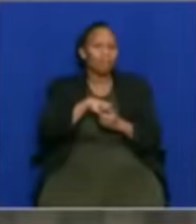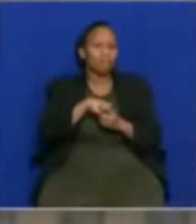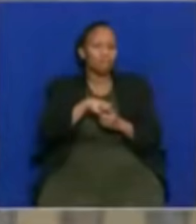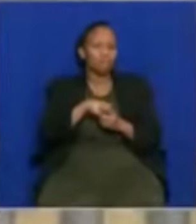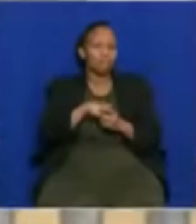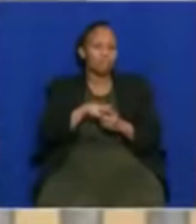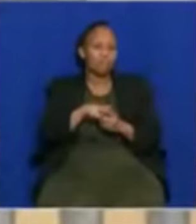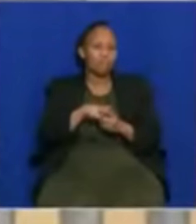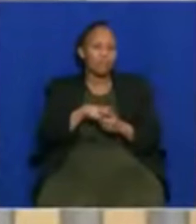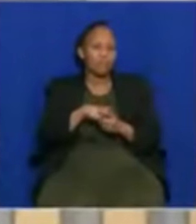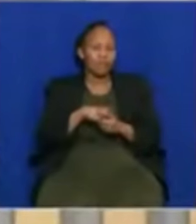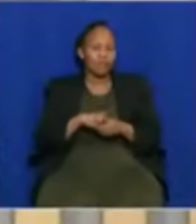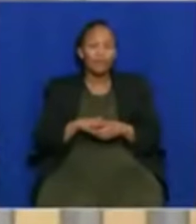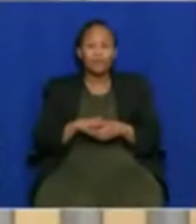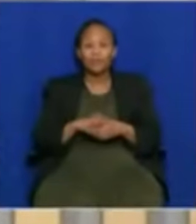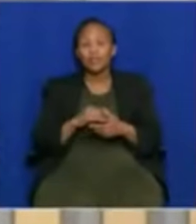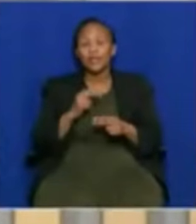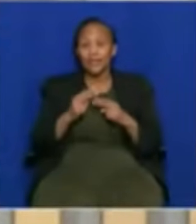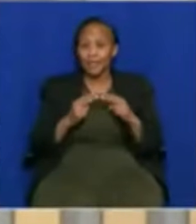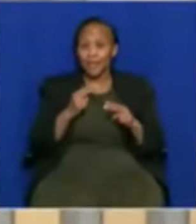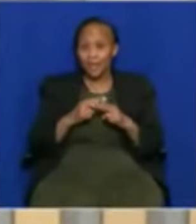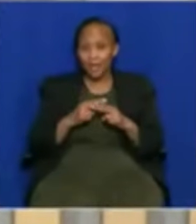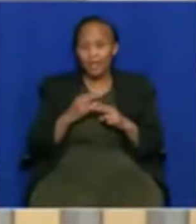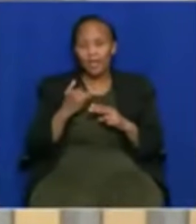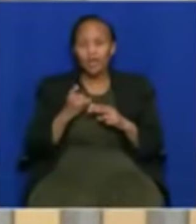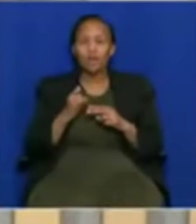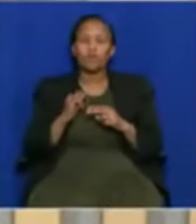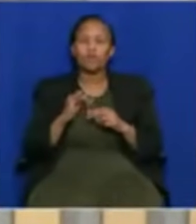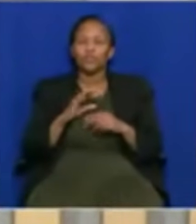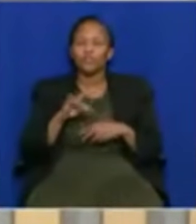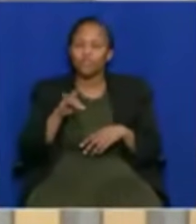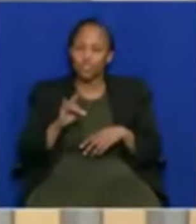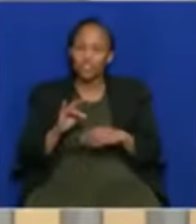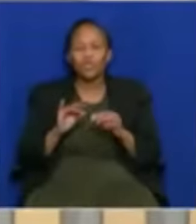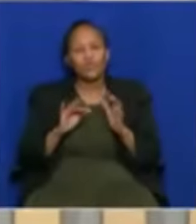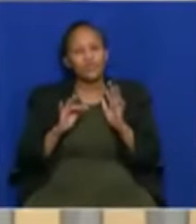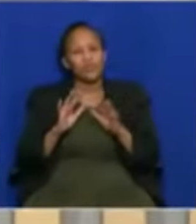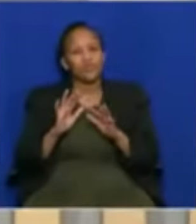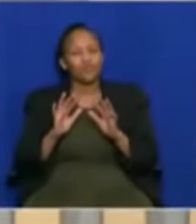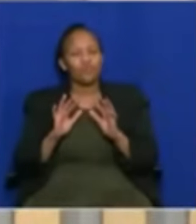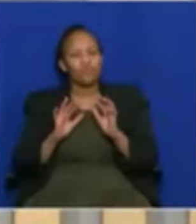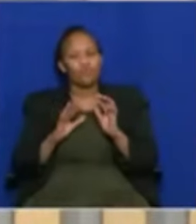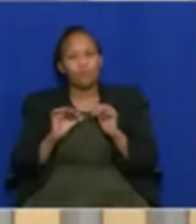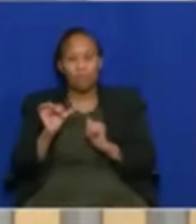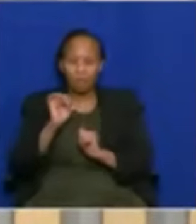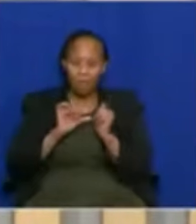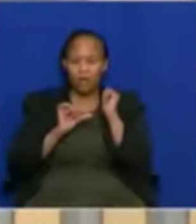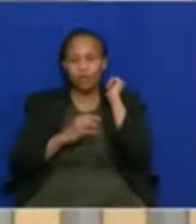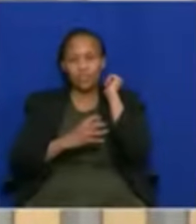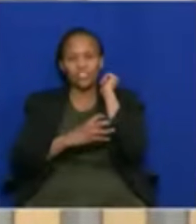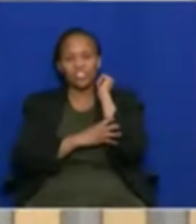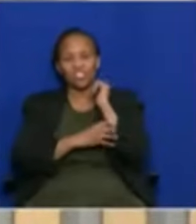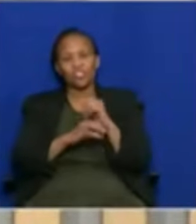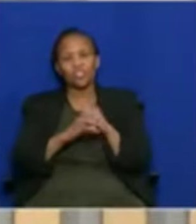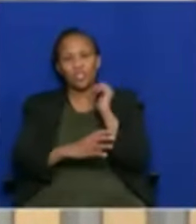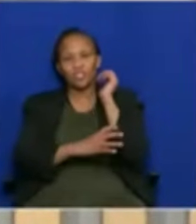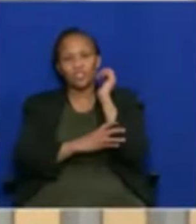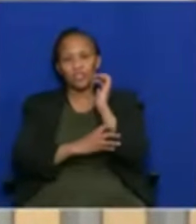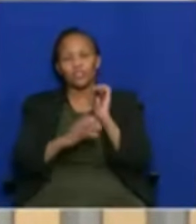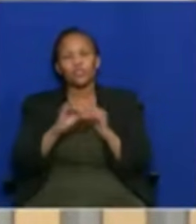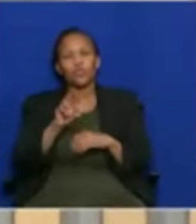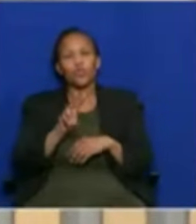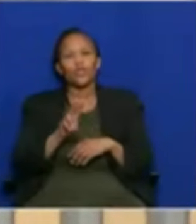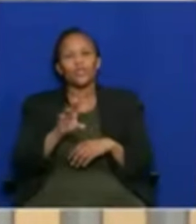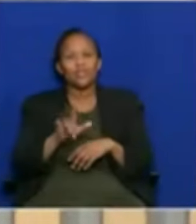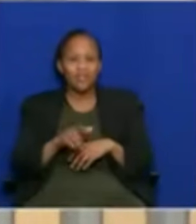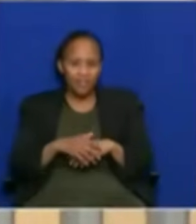we're coming back to touch on the 27. Here, as I indicated before,